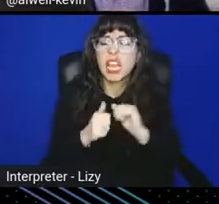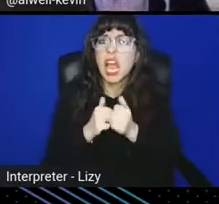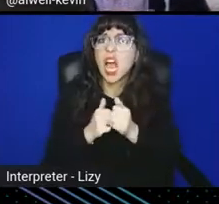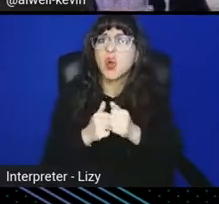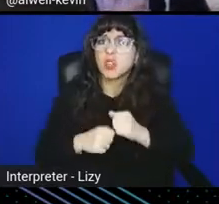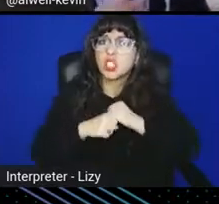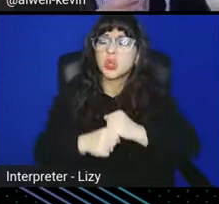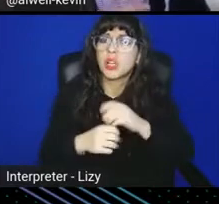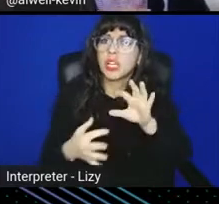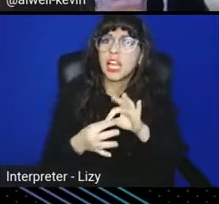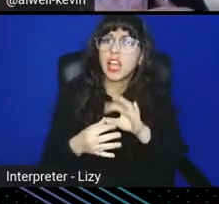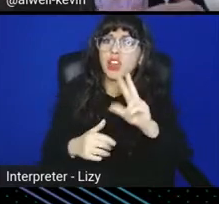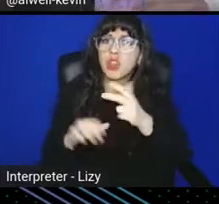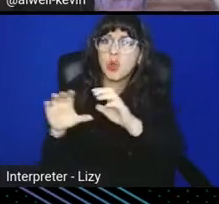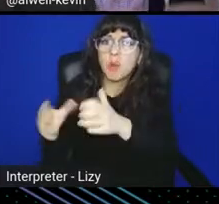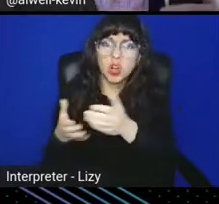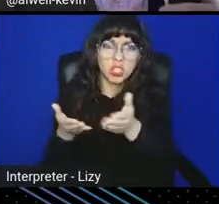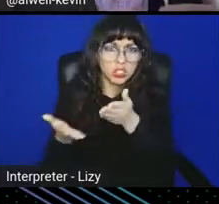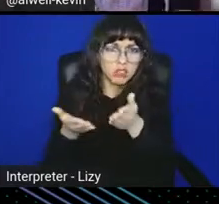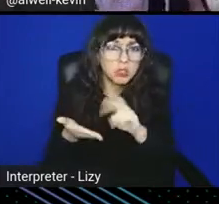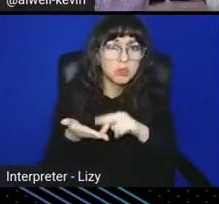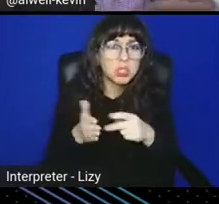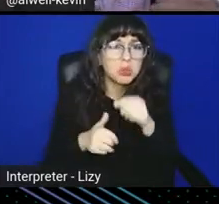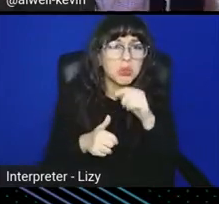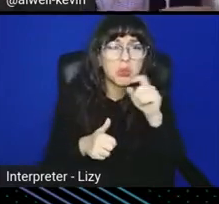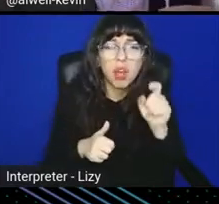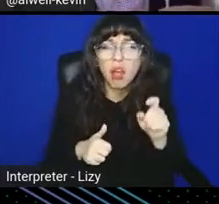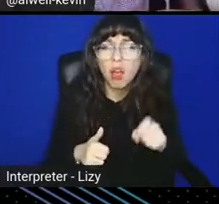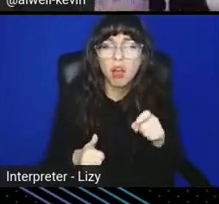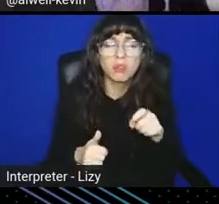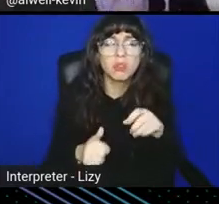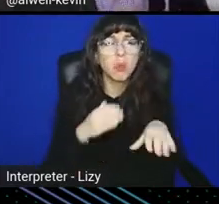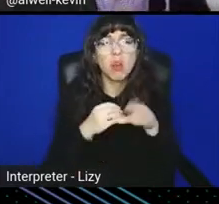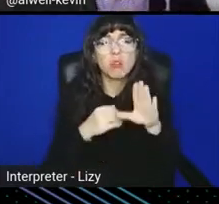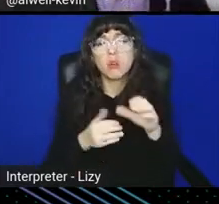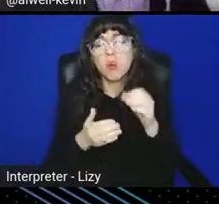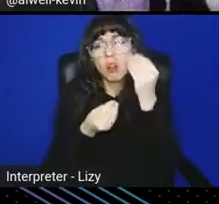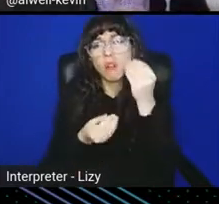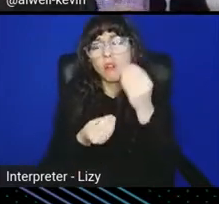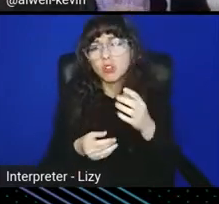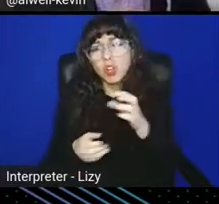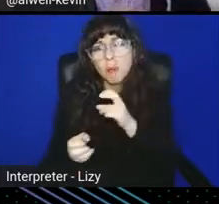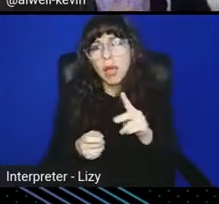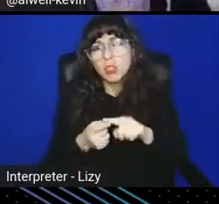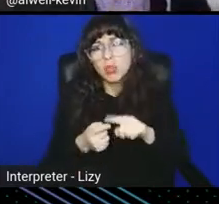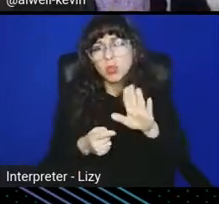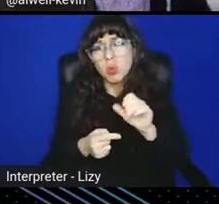with third-party services so that you don't have to even add your credentials back into your source code,